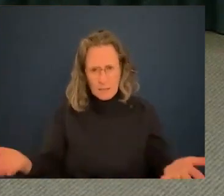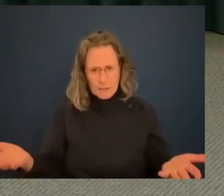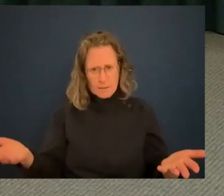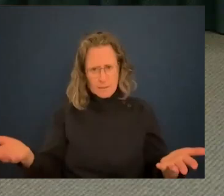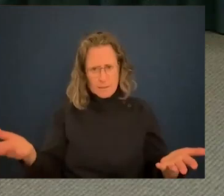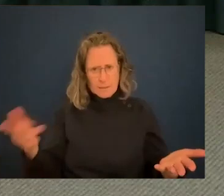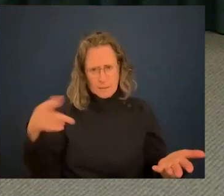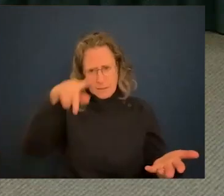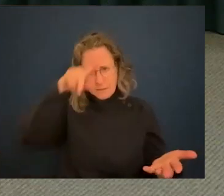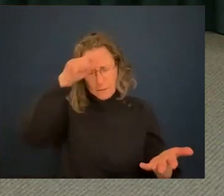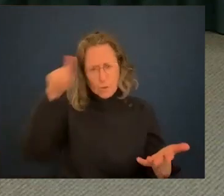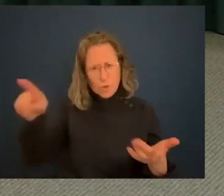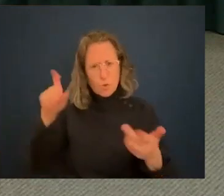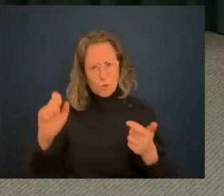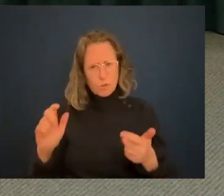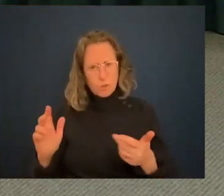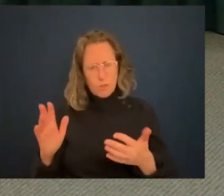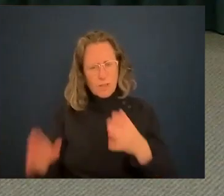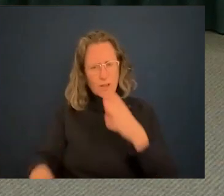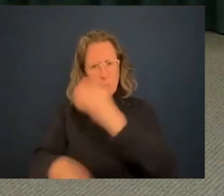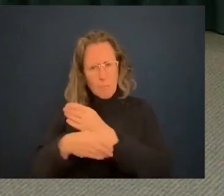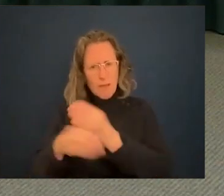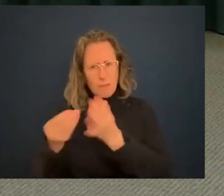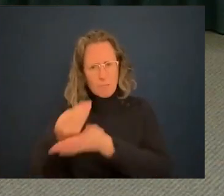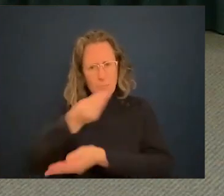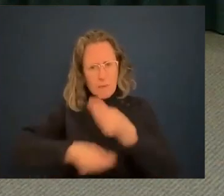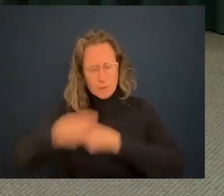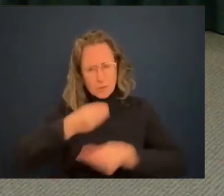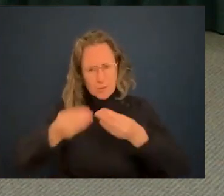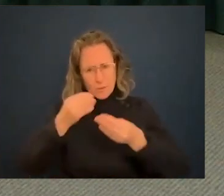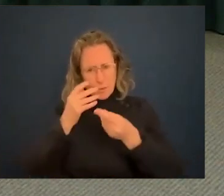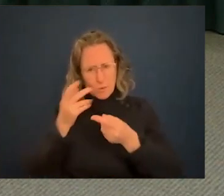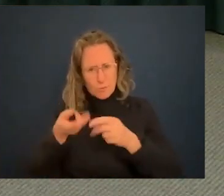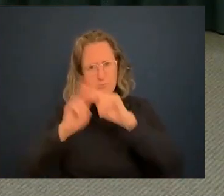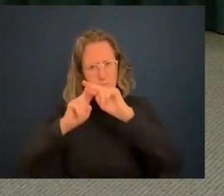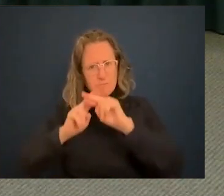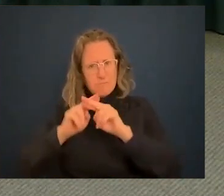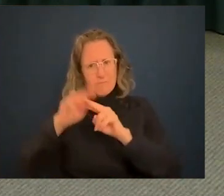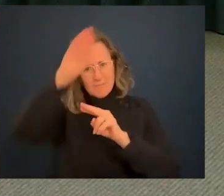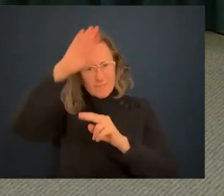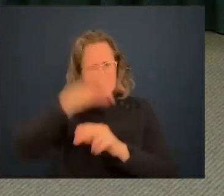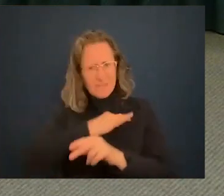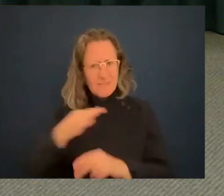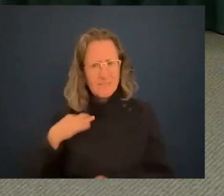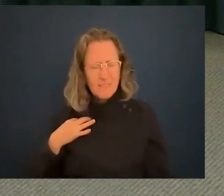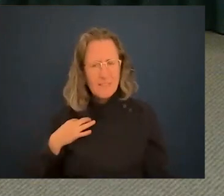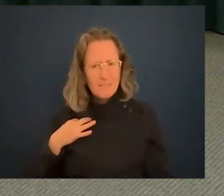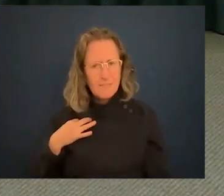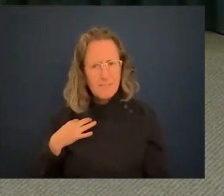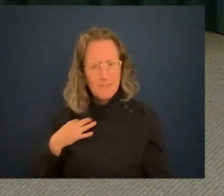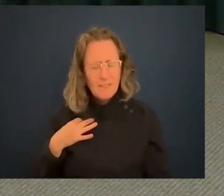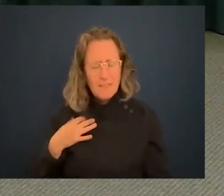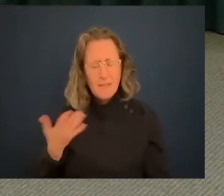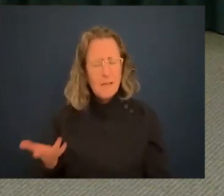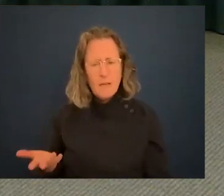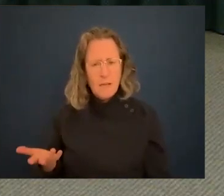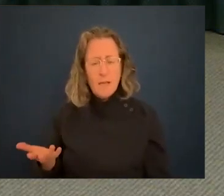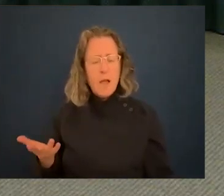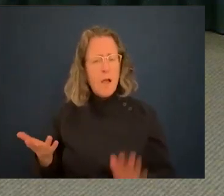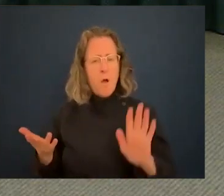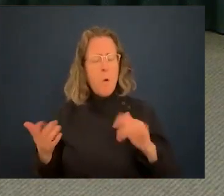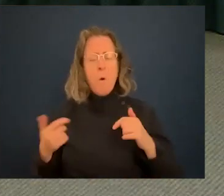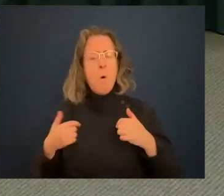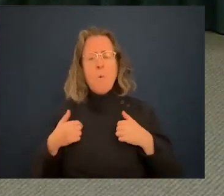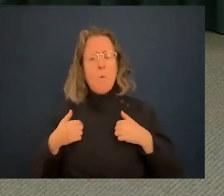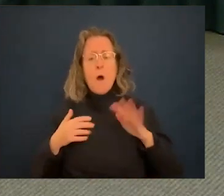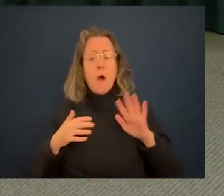for additional staff uh you know and again I'm not I'm not disagreeing